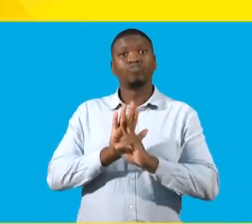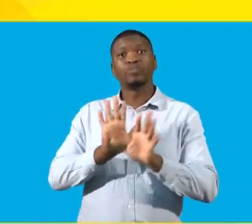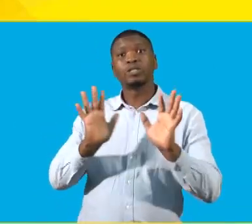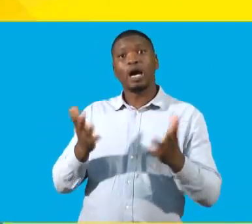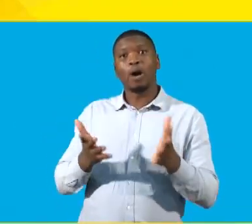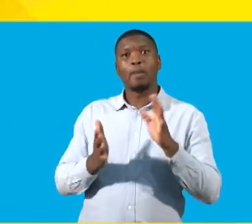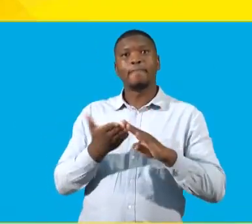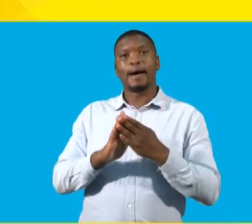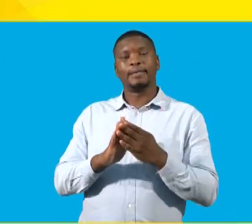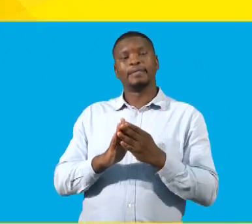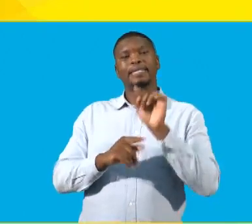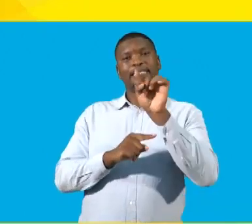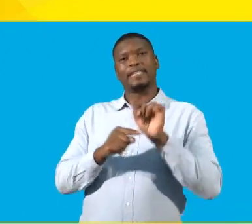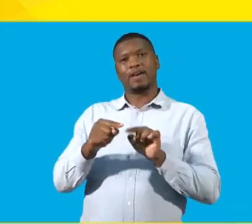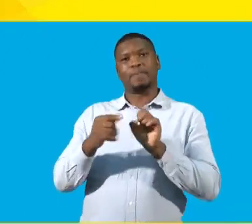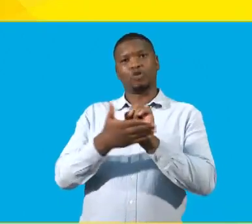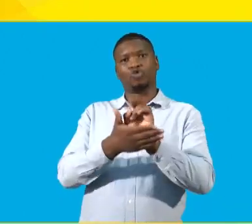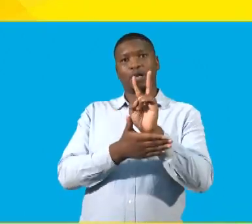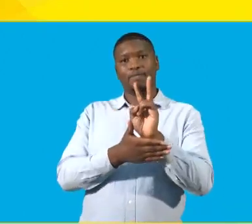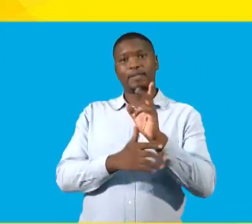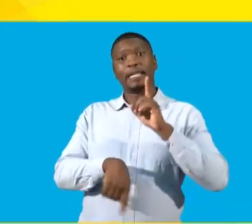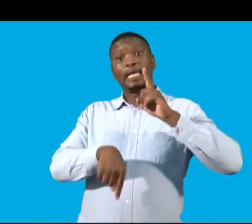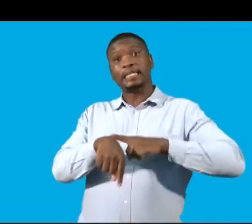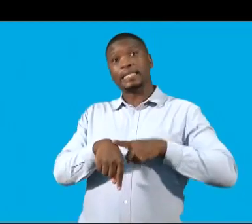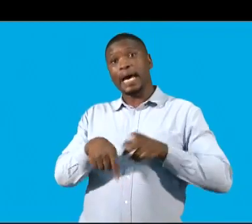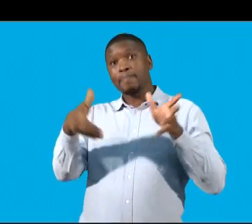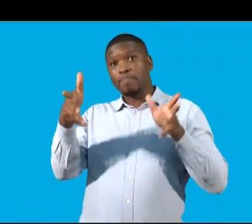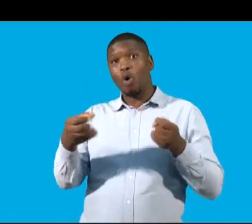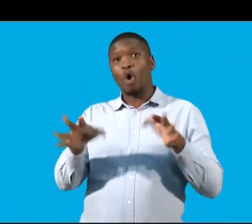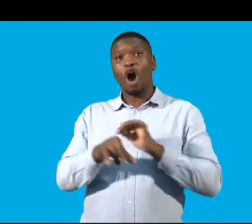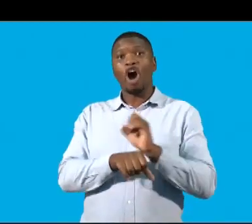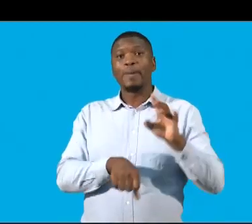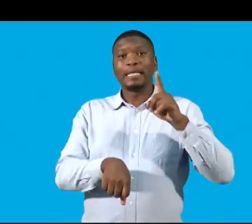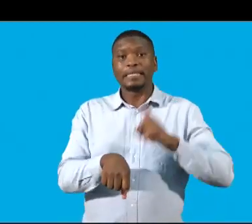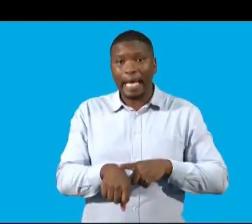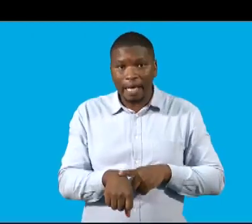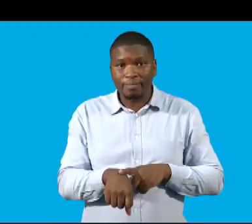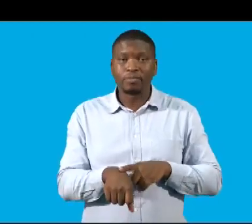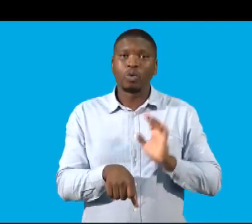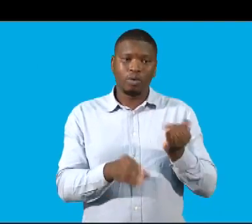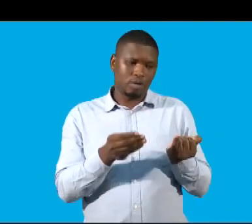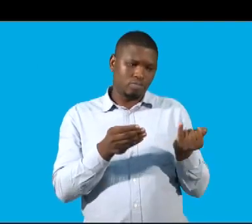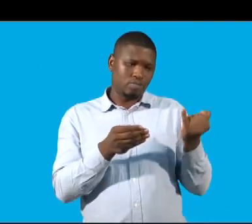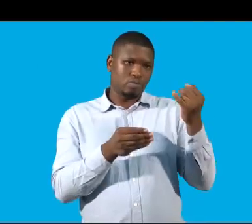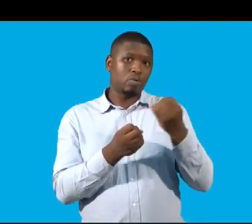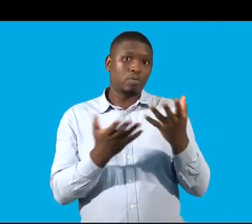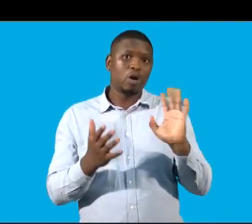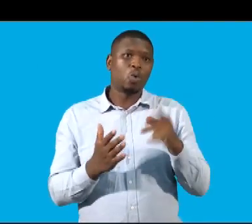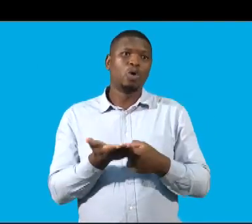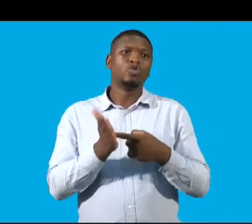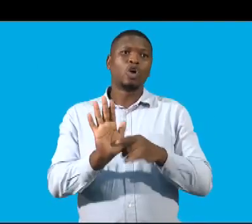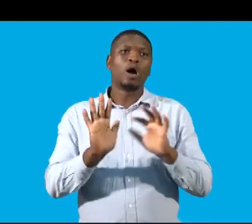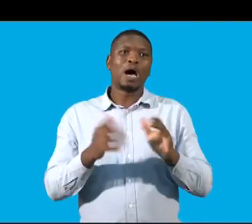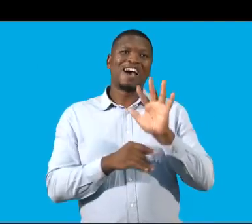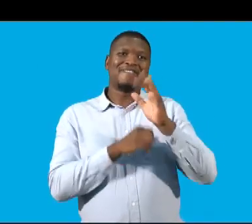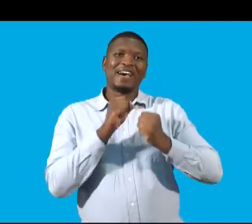we represent that by dividing by 12. And when it comes to the period, or how many times this account is going to get interest,